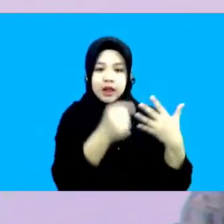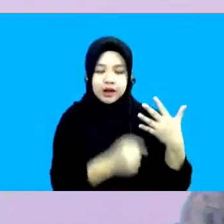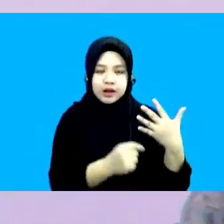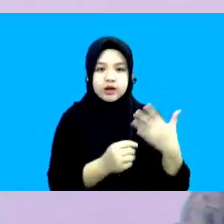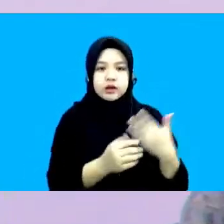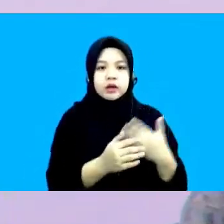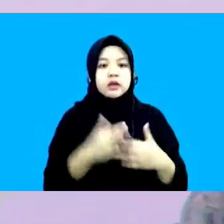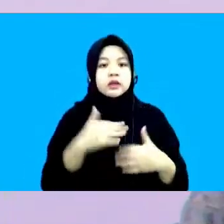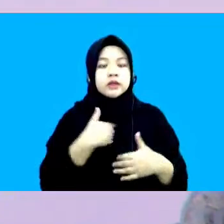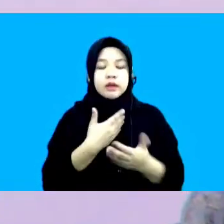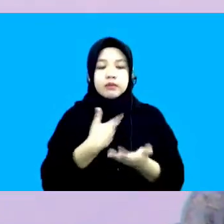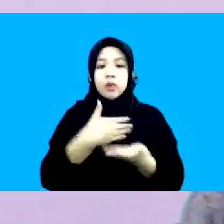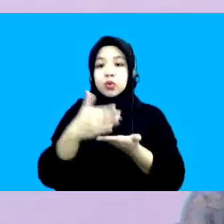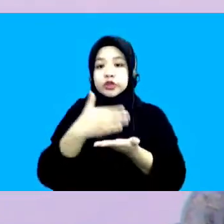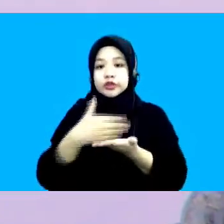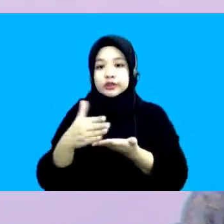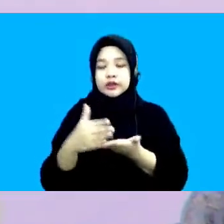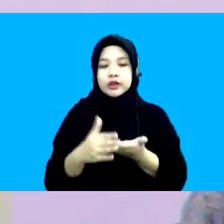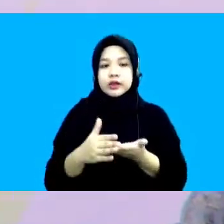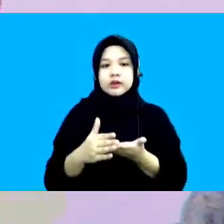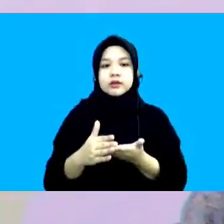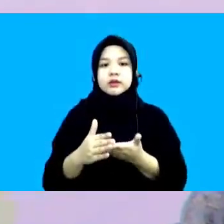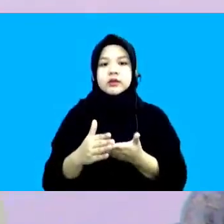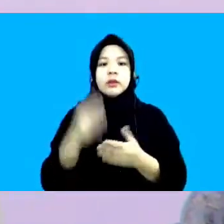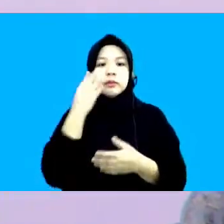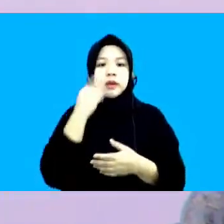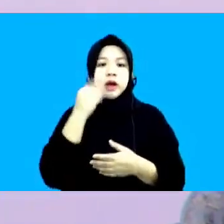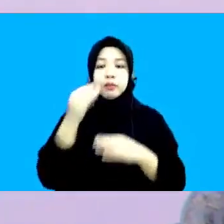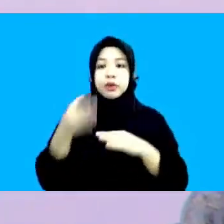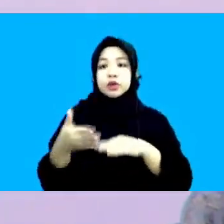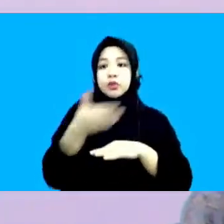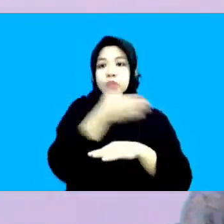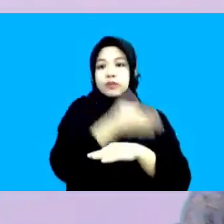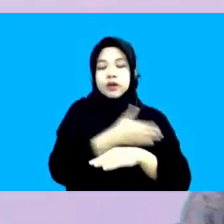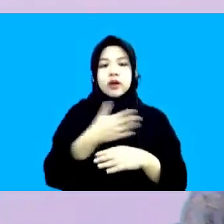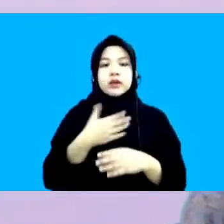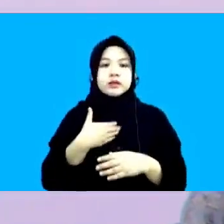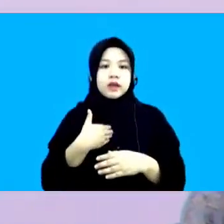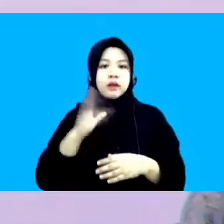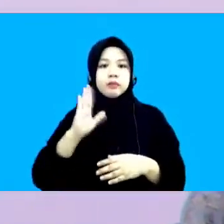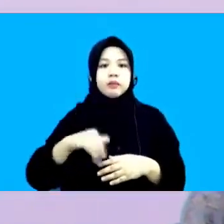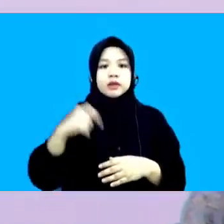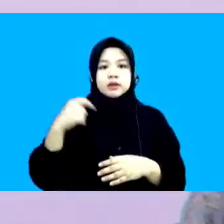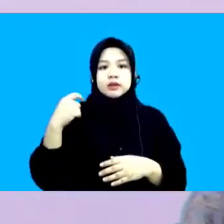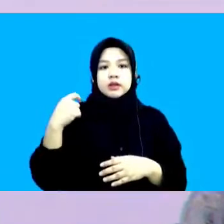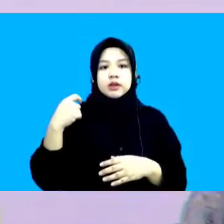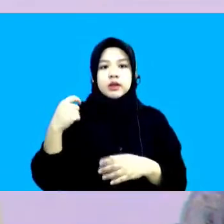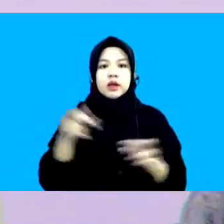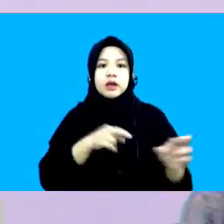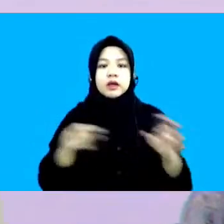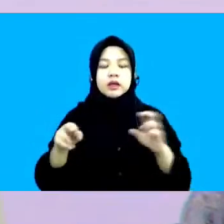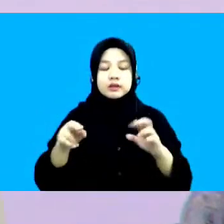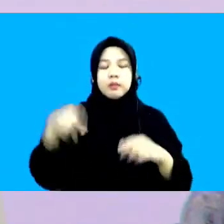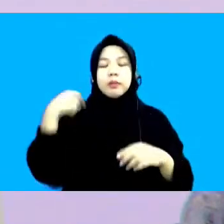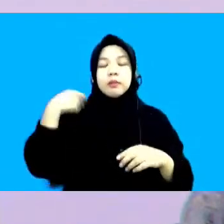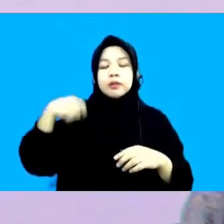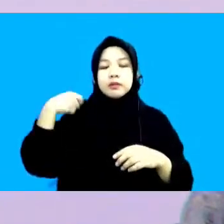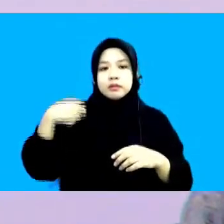mean, people will not complain because at least they can still get the income during the pandemic. But don't